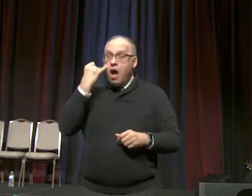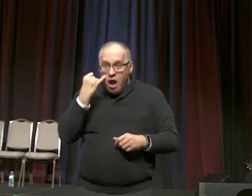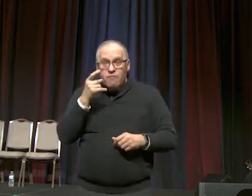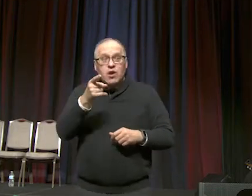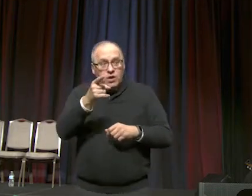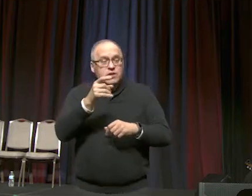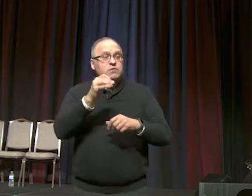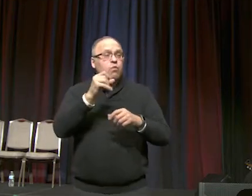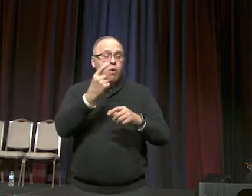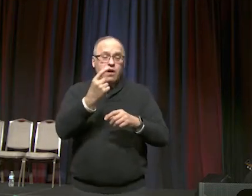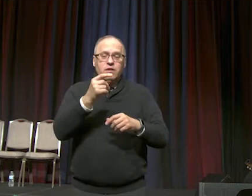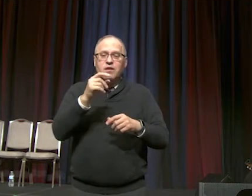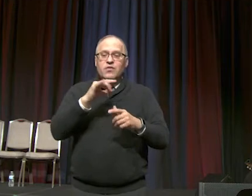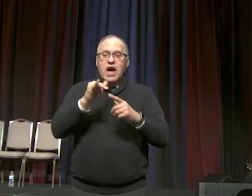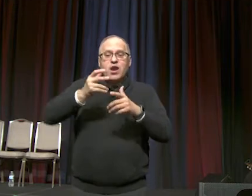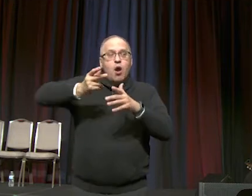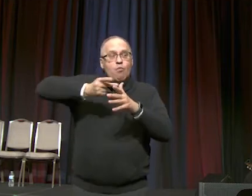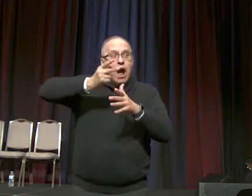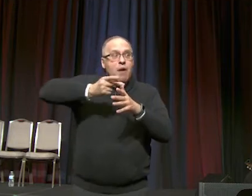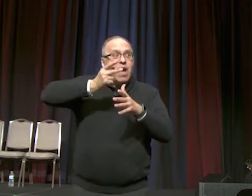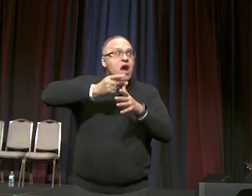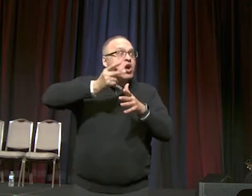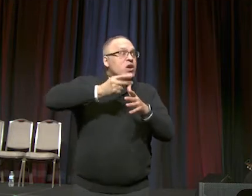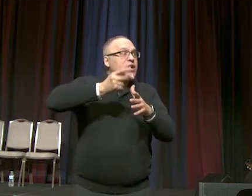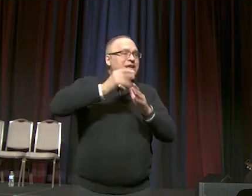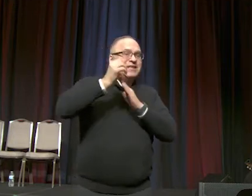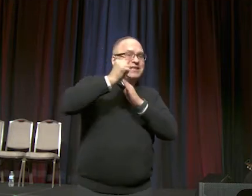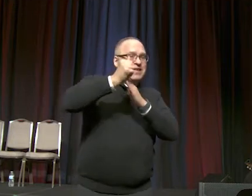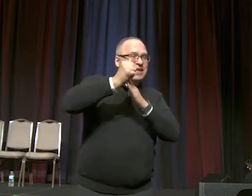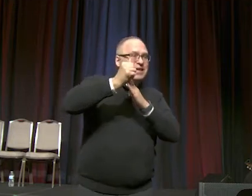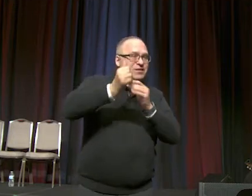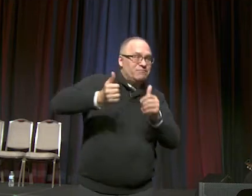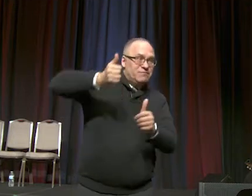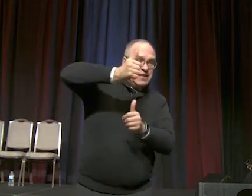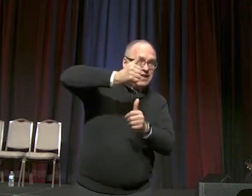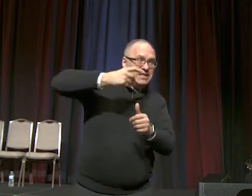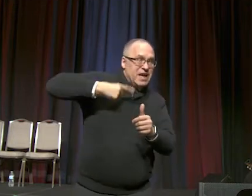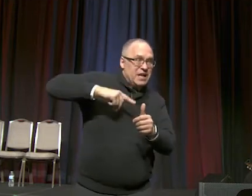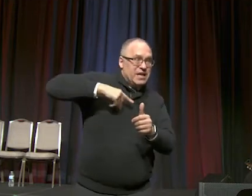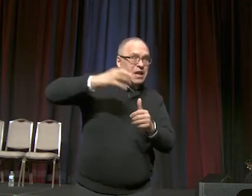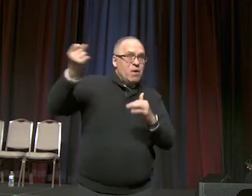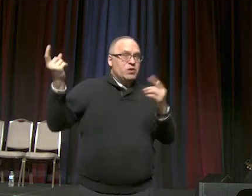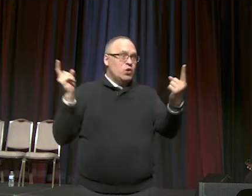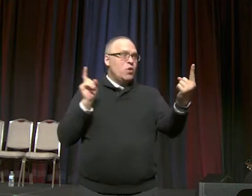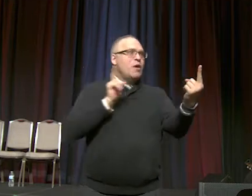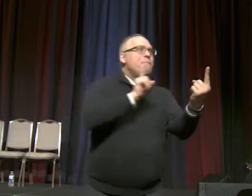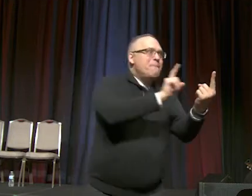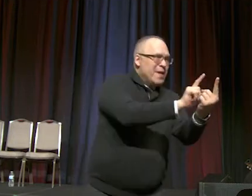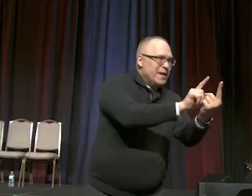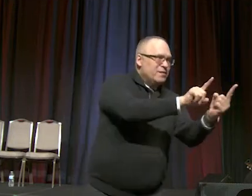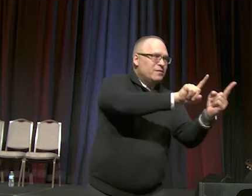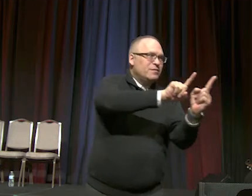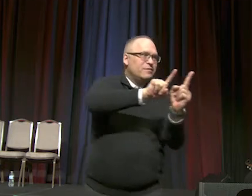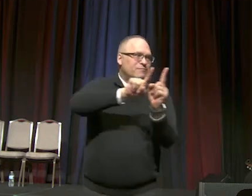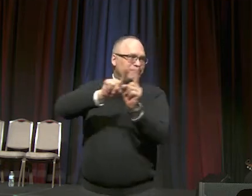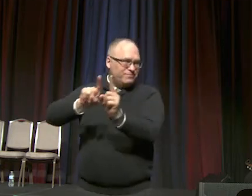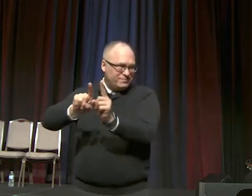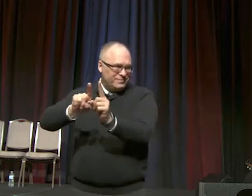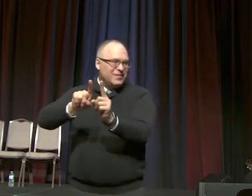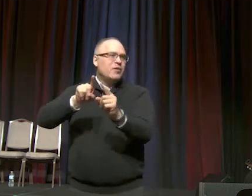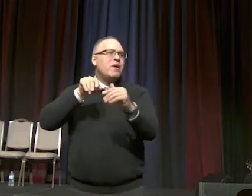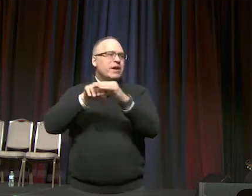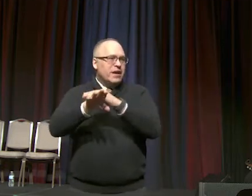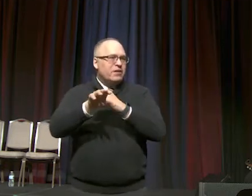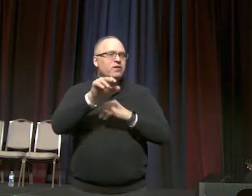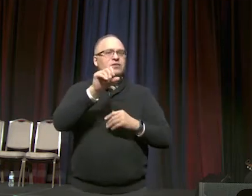primary delegate has to meet them at the check-in table because they have to turn in their voting card to the worker who is there,